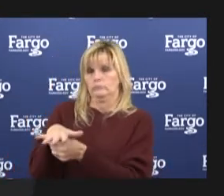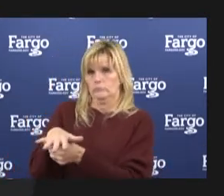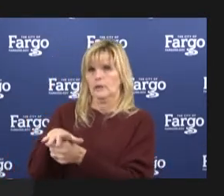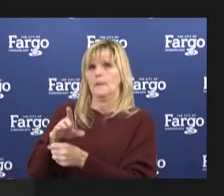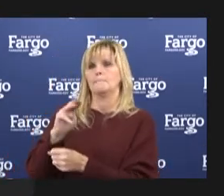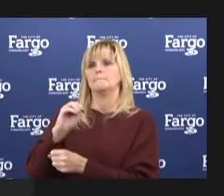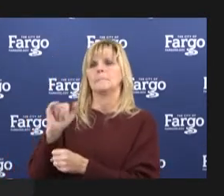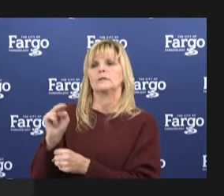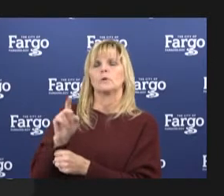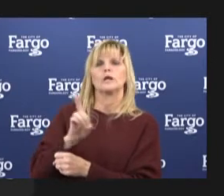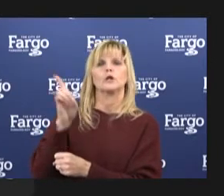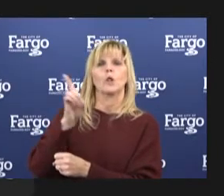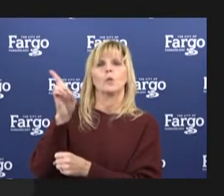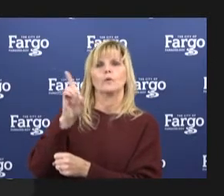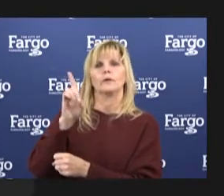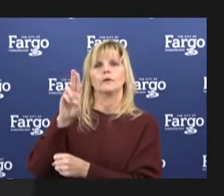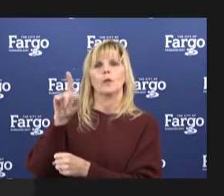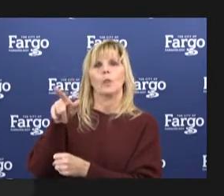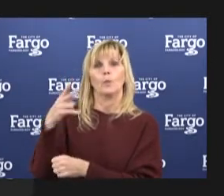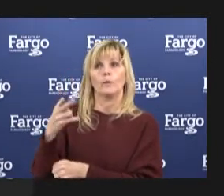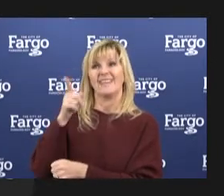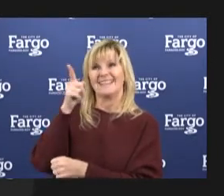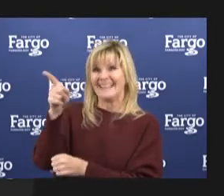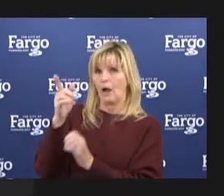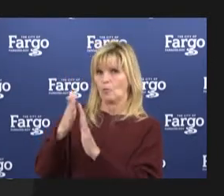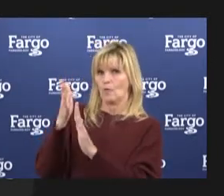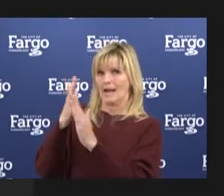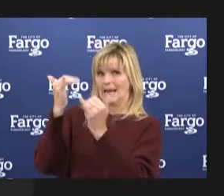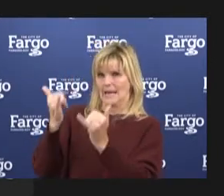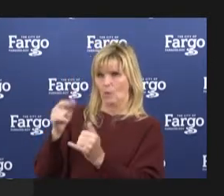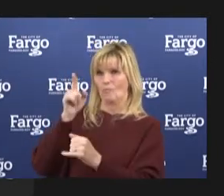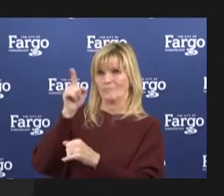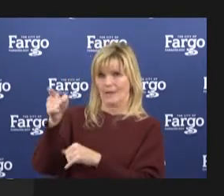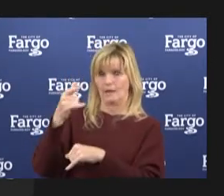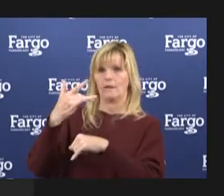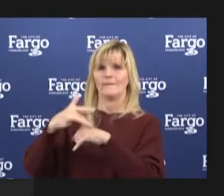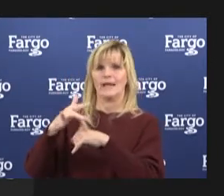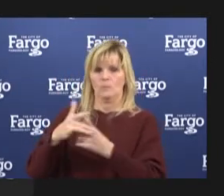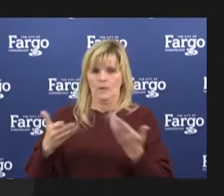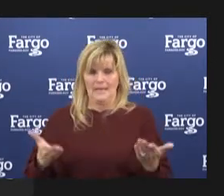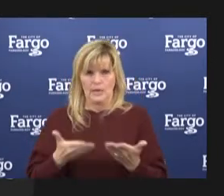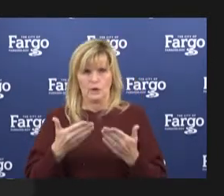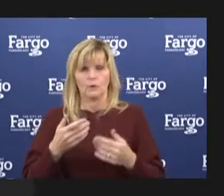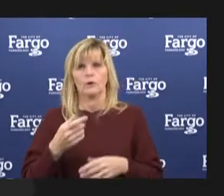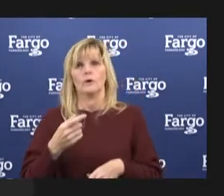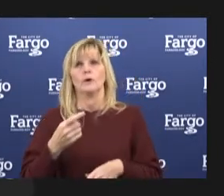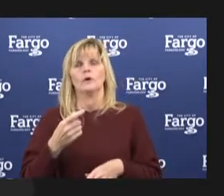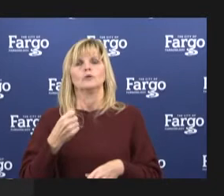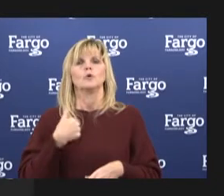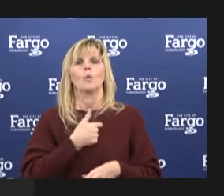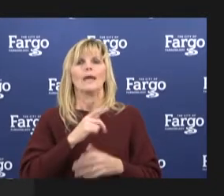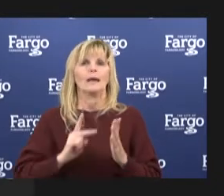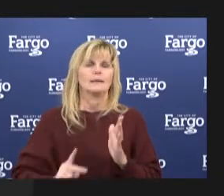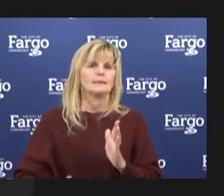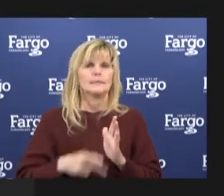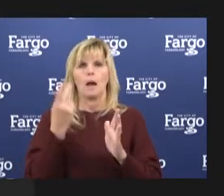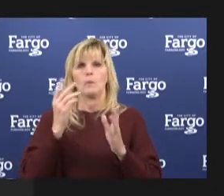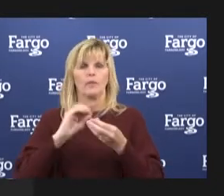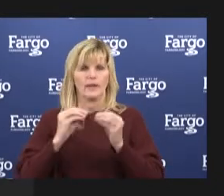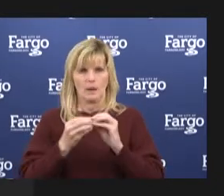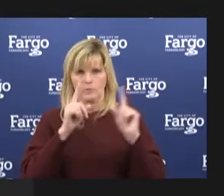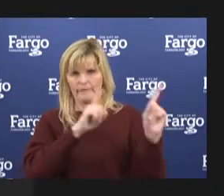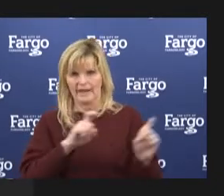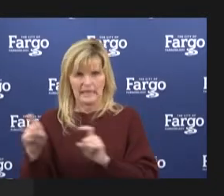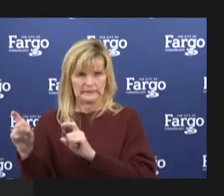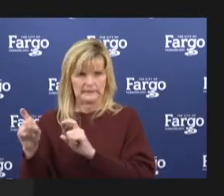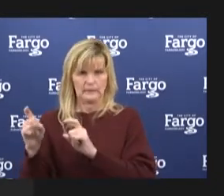Duluth that is up and running now, and that will be available to double the capacity of the state testing.